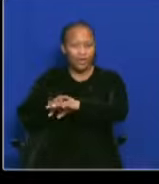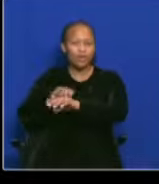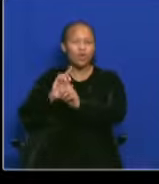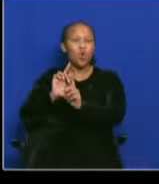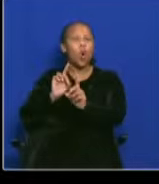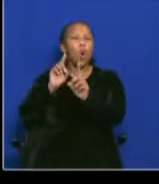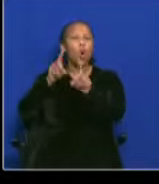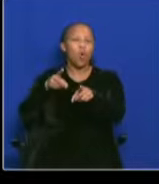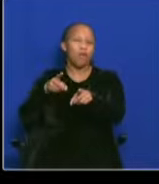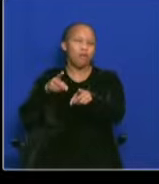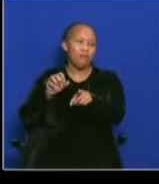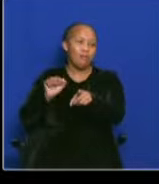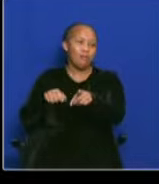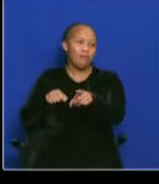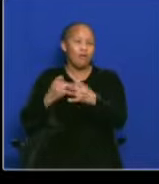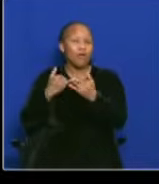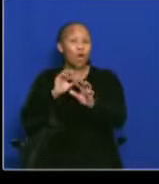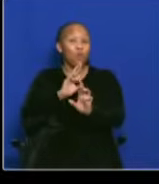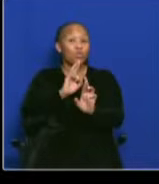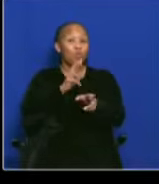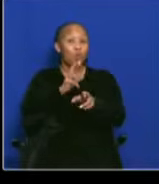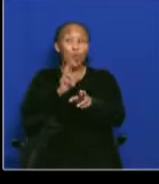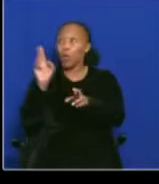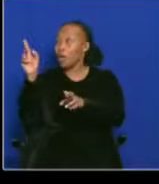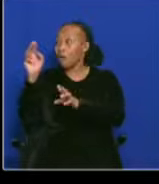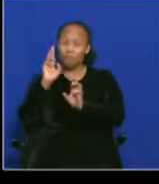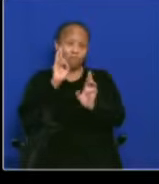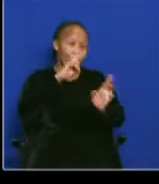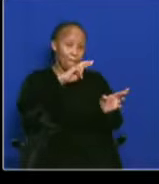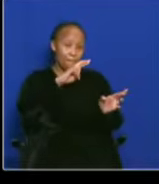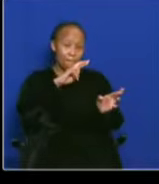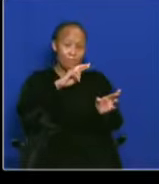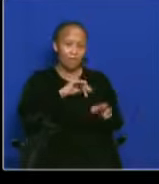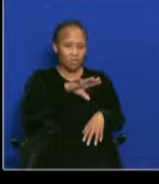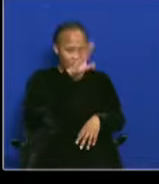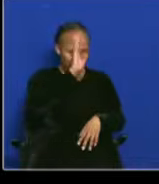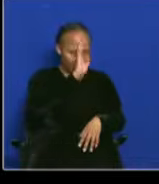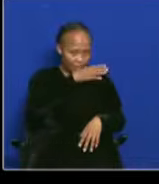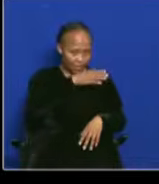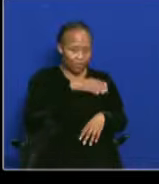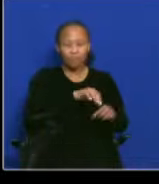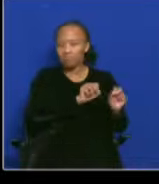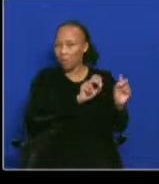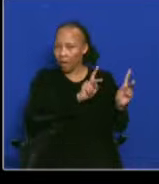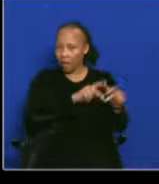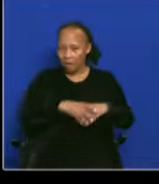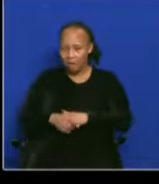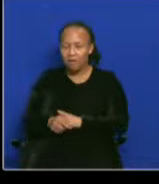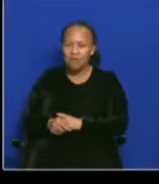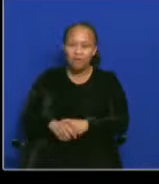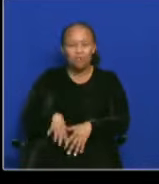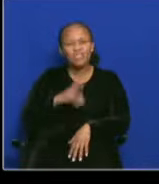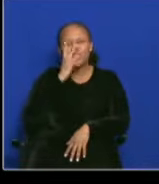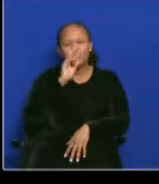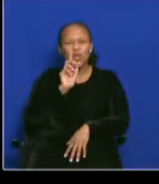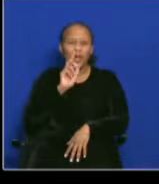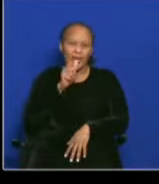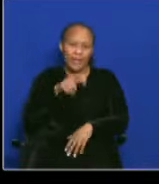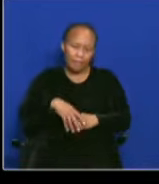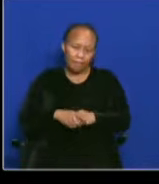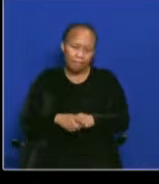the response is, "Oh, wassalam, bro, okay." And then "see you later," etc.